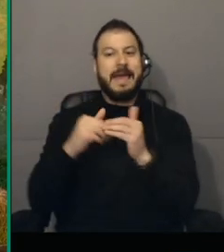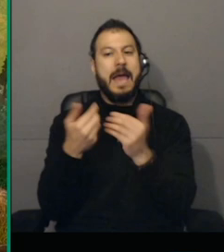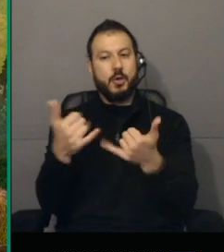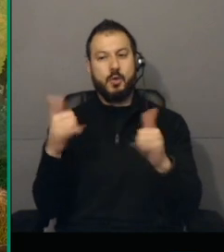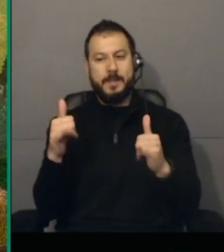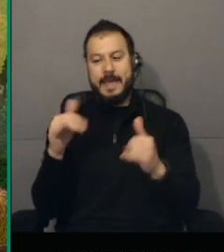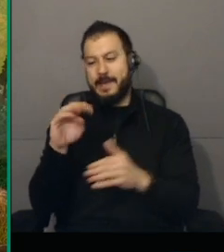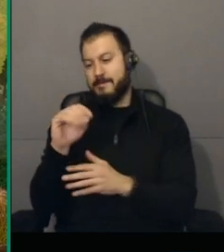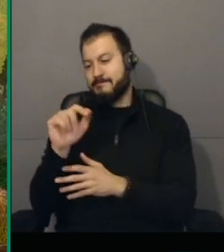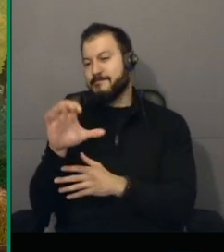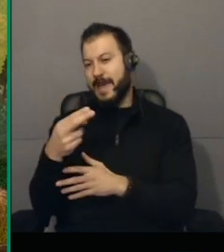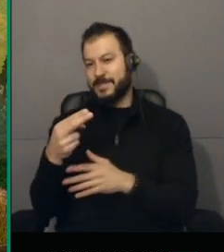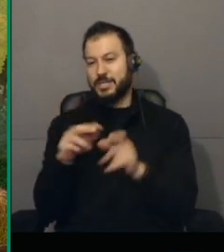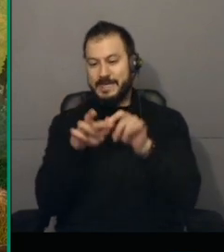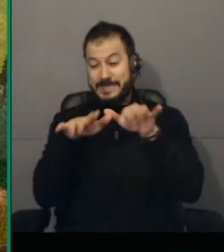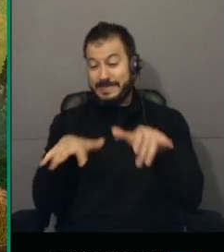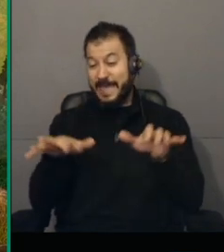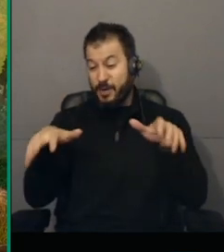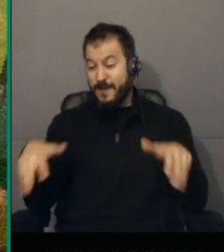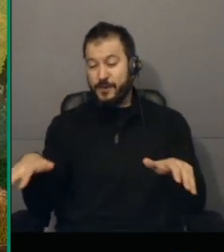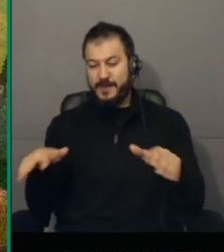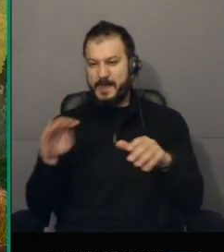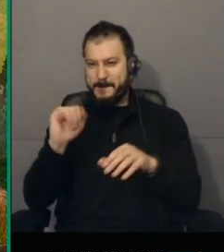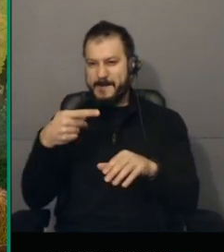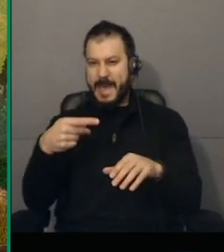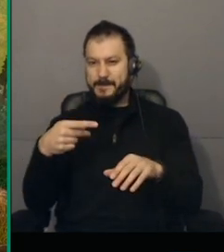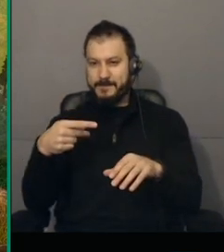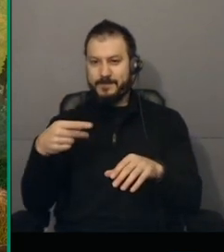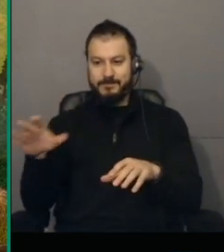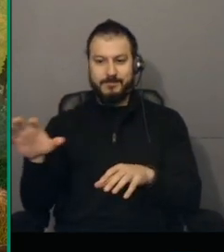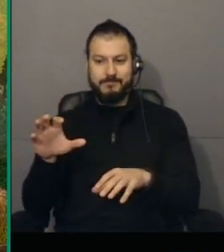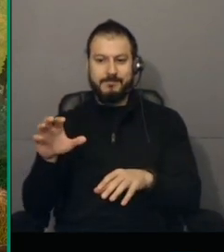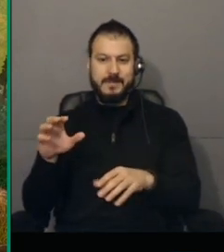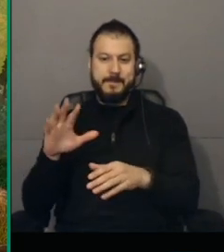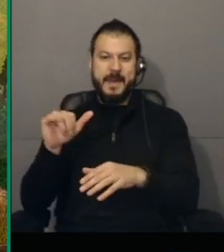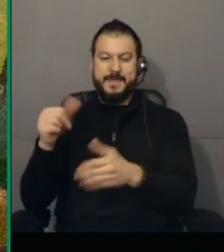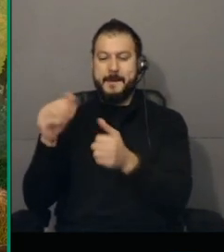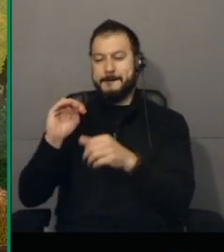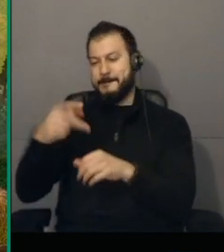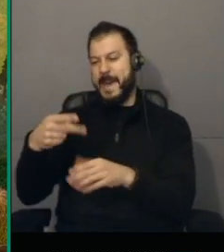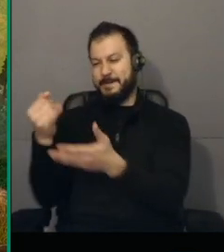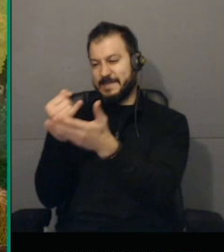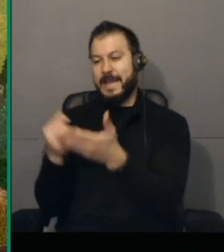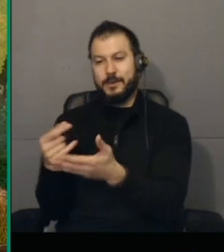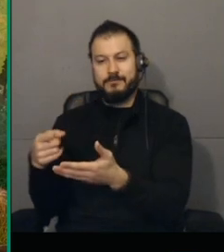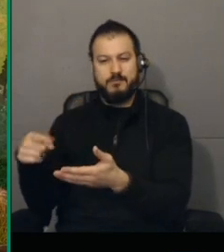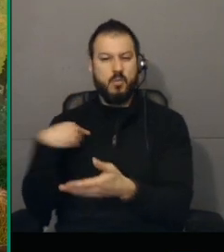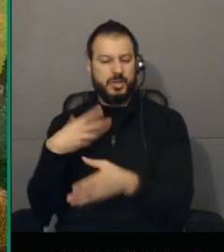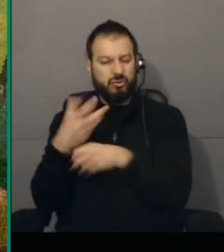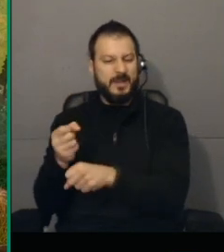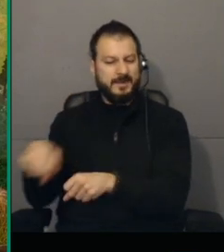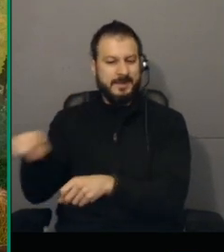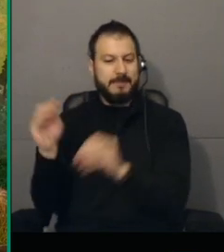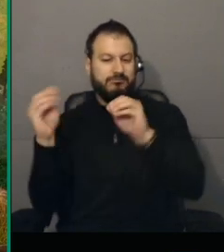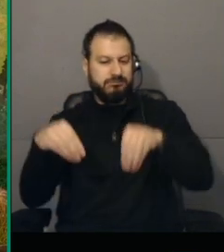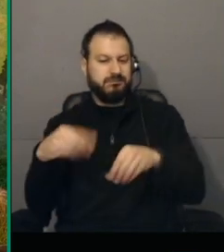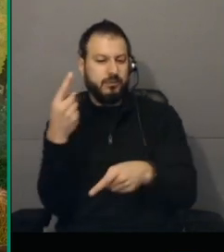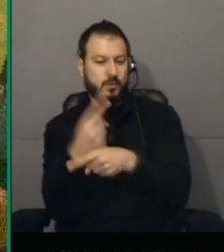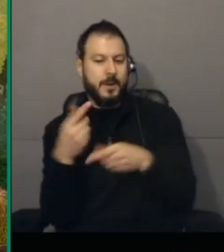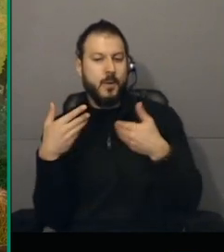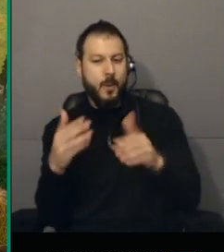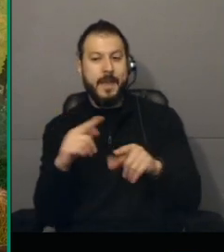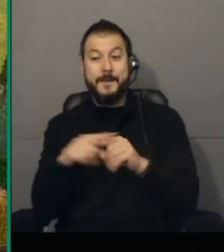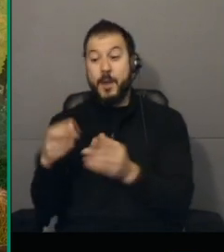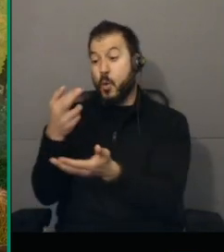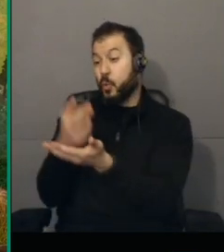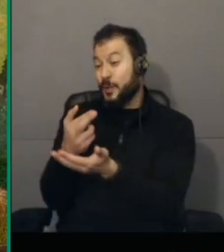match. Topography is laid out by our map designers, and we trust that they've done their due diligence to ensure maps play as they intend. But resources